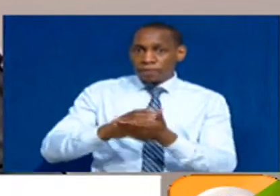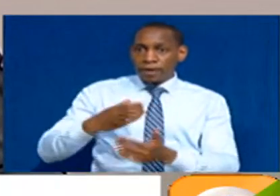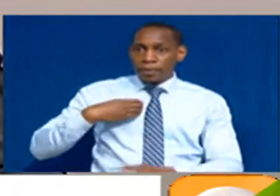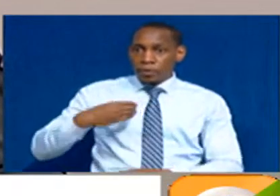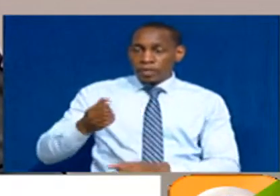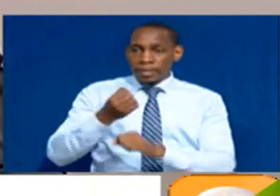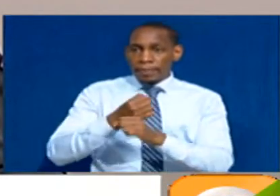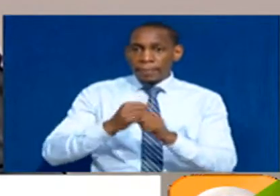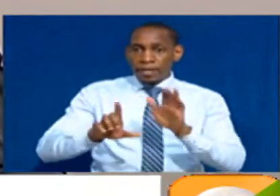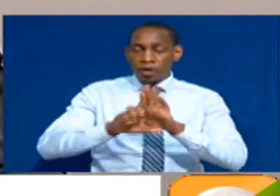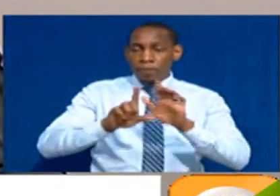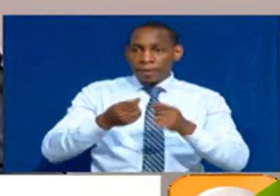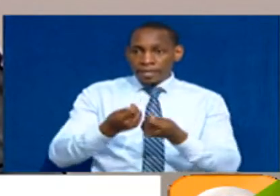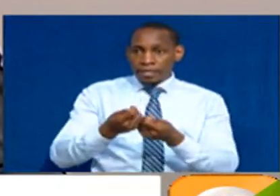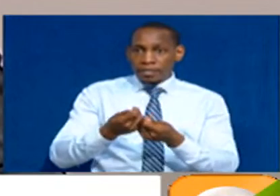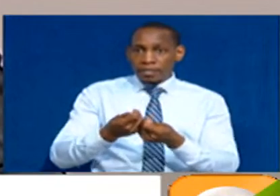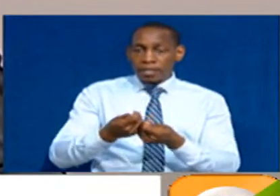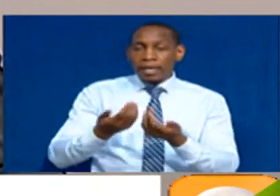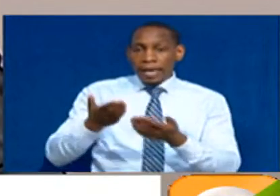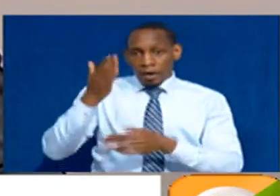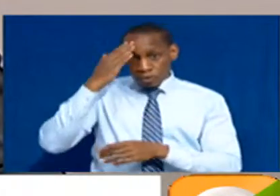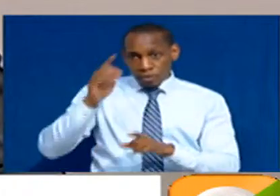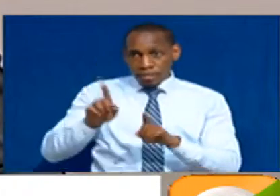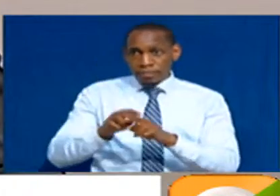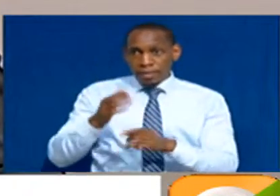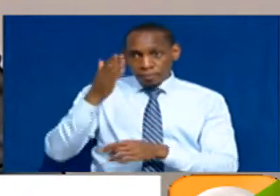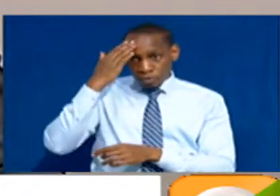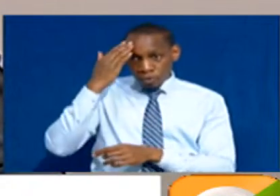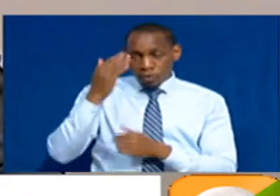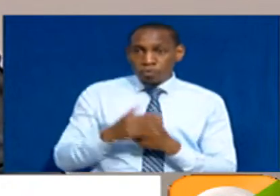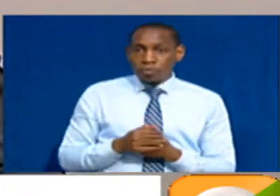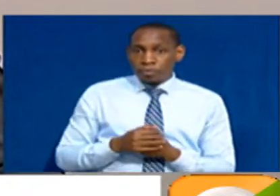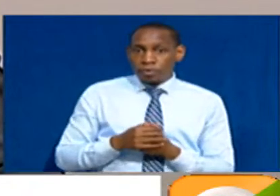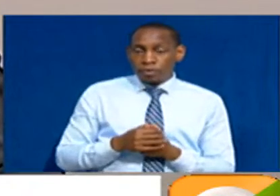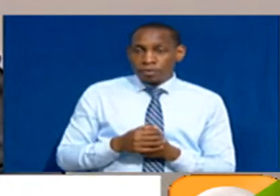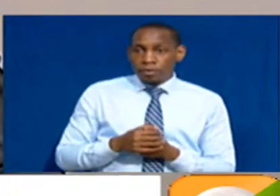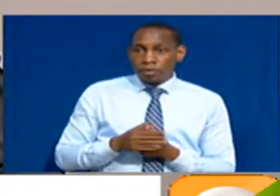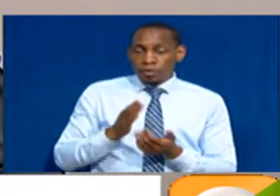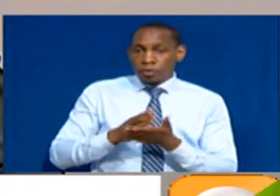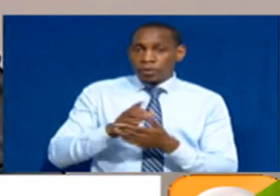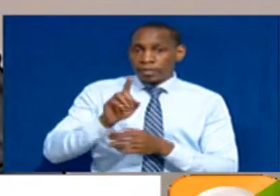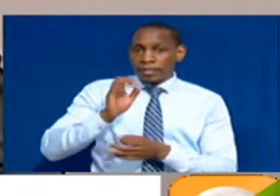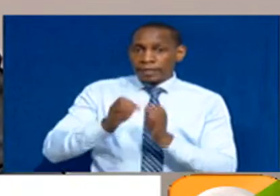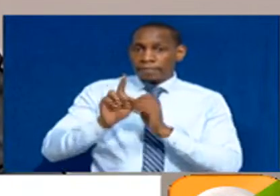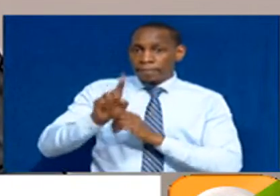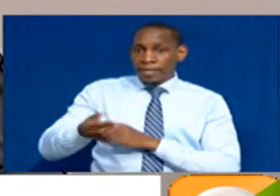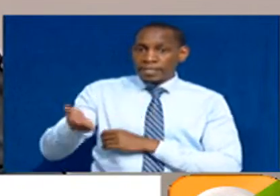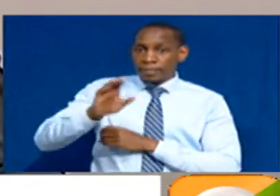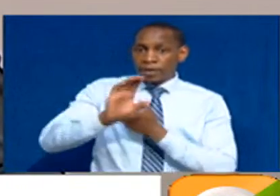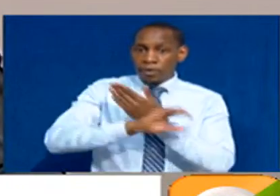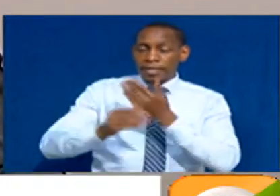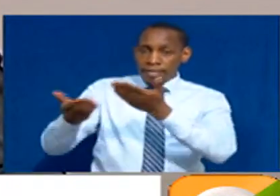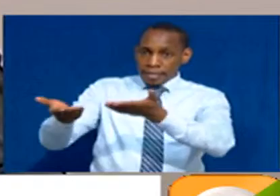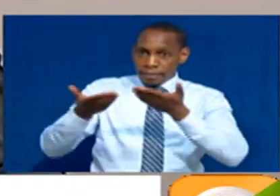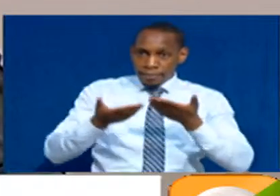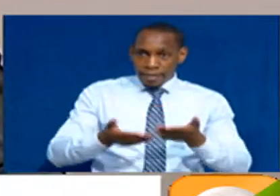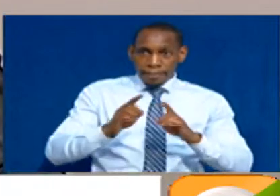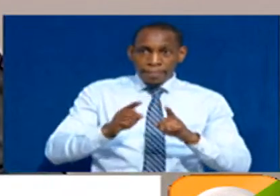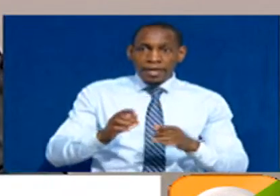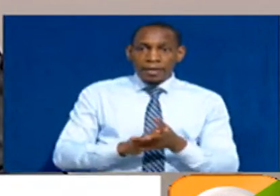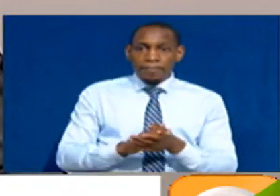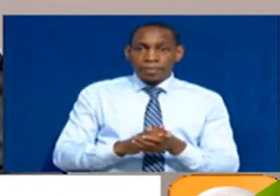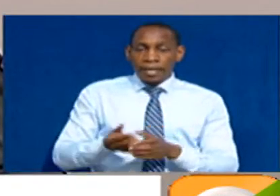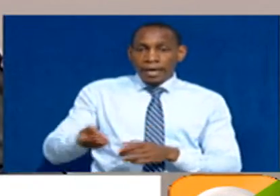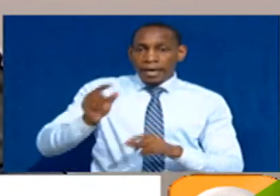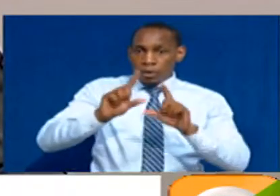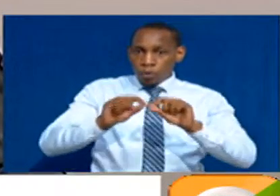was made illegally, we know, because now we know where the wealth is, and if it needs to come back to the country, it be brought back. But I want to add a